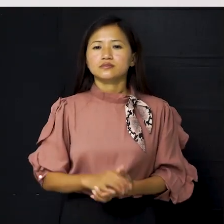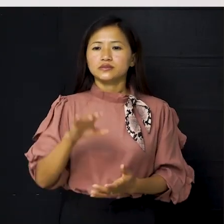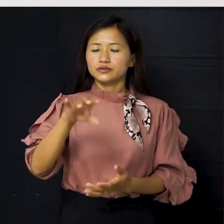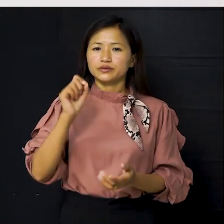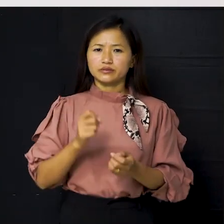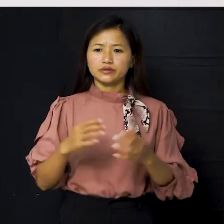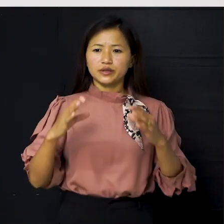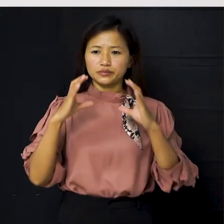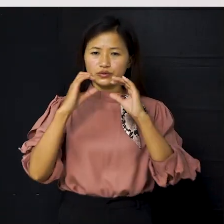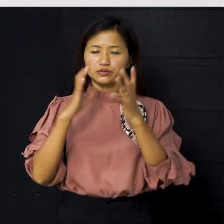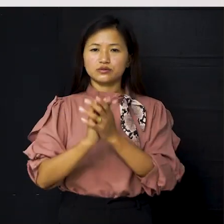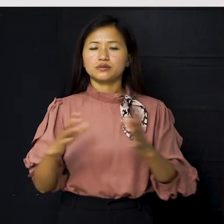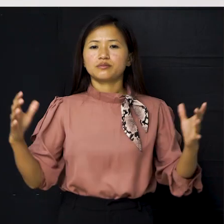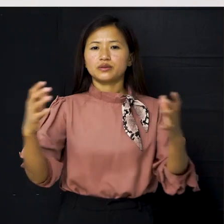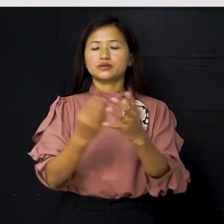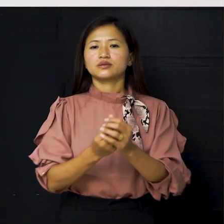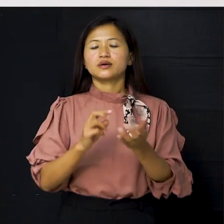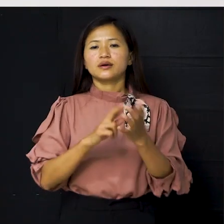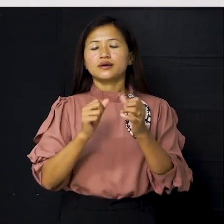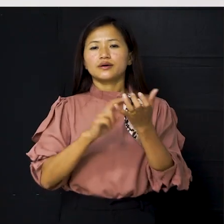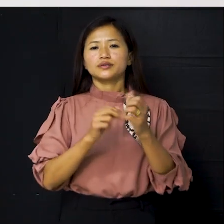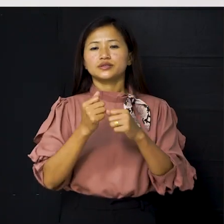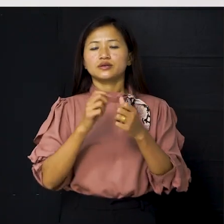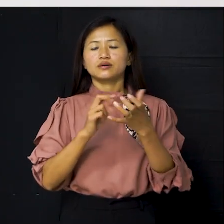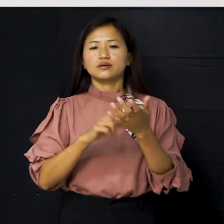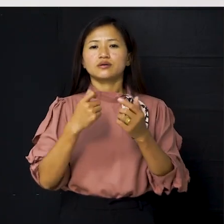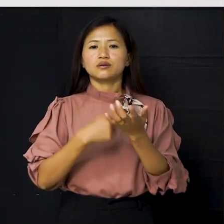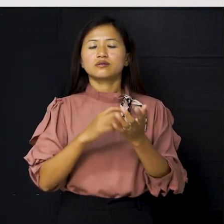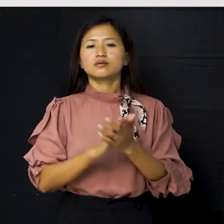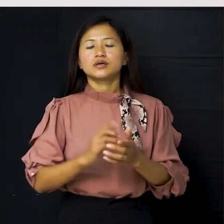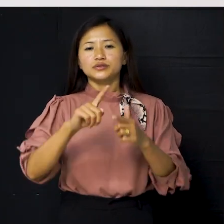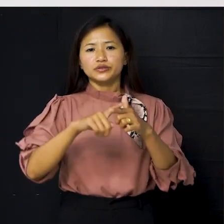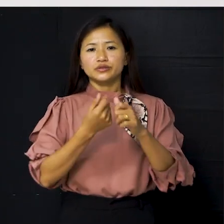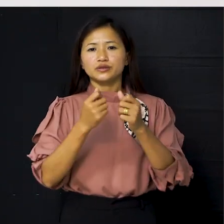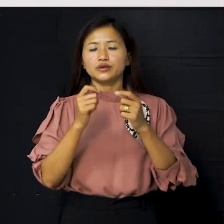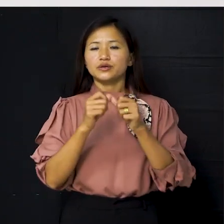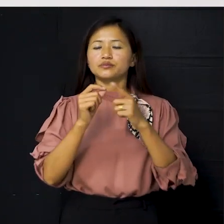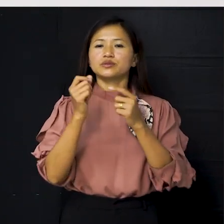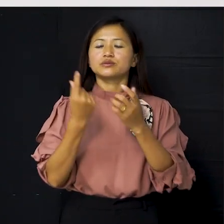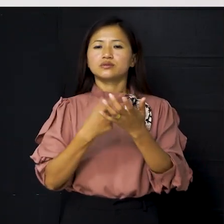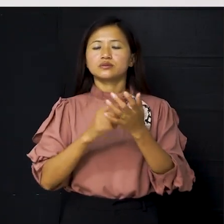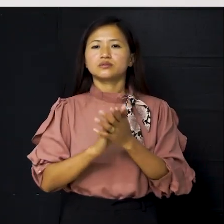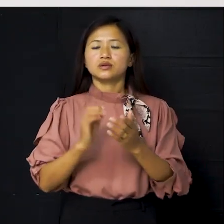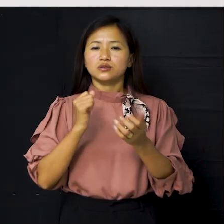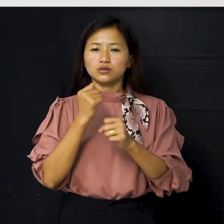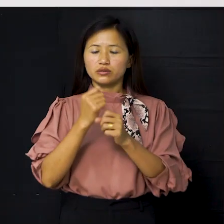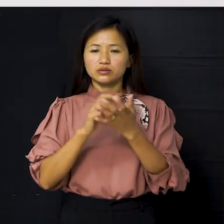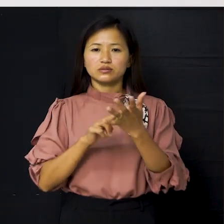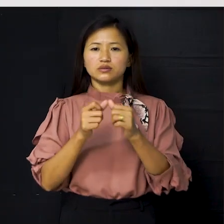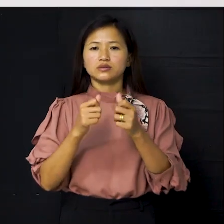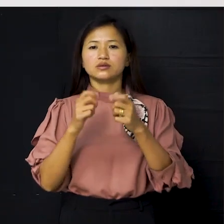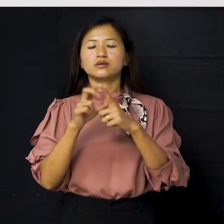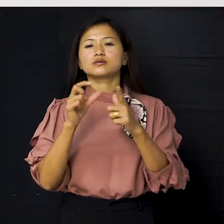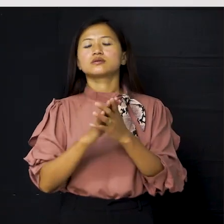he captured the Ahmednagar. He captured the rulers of Bijapur and Golconda, and all these empires